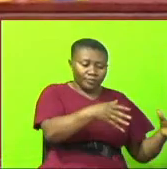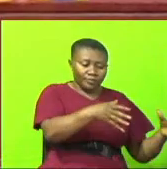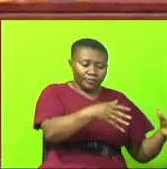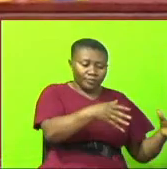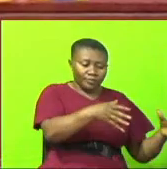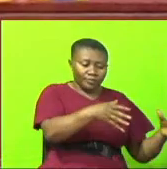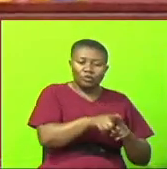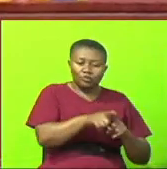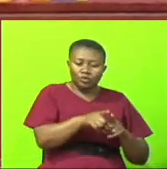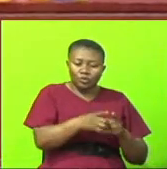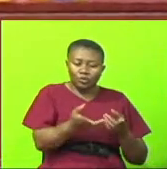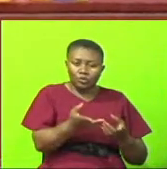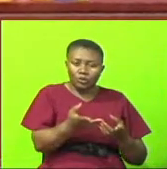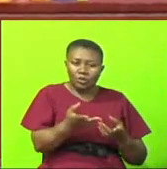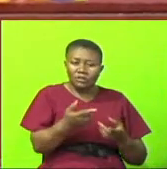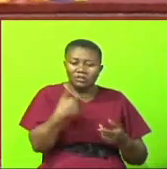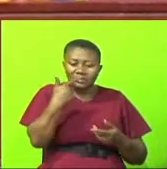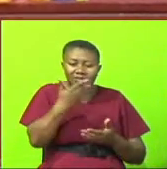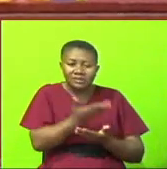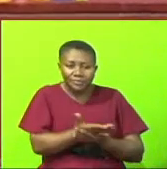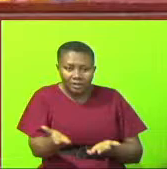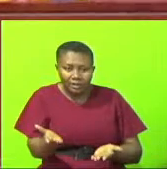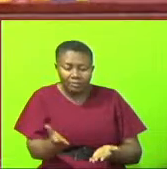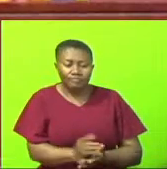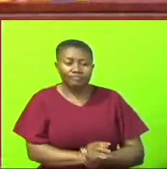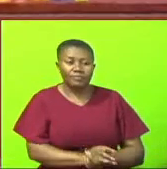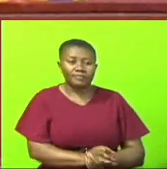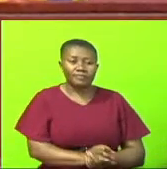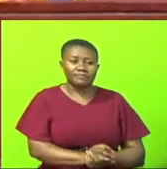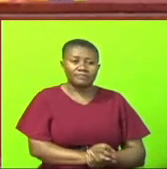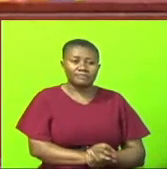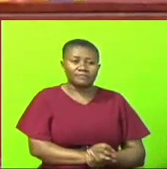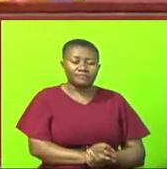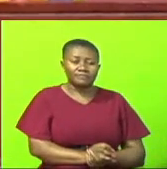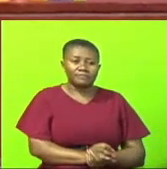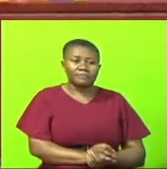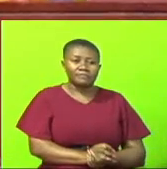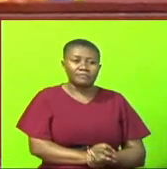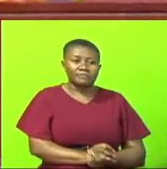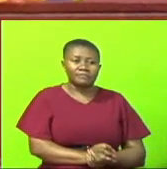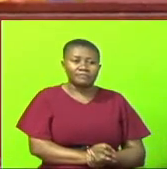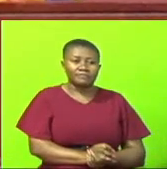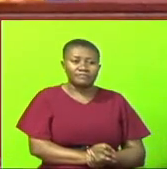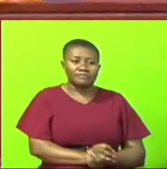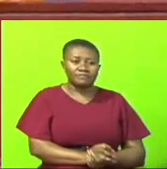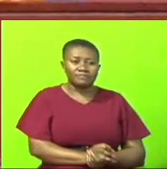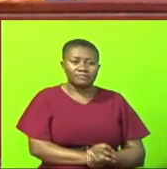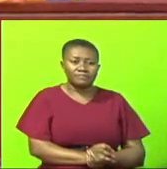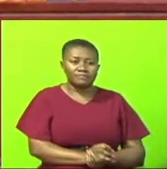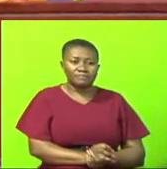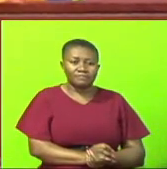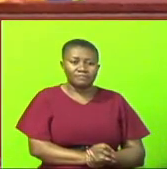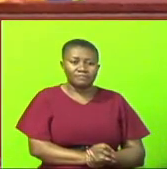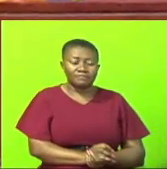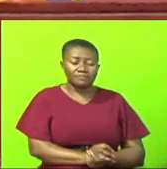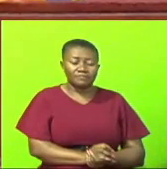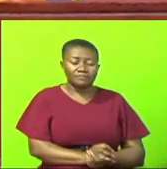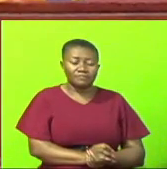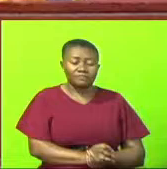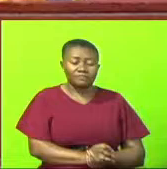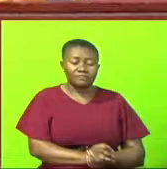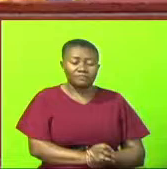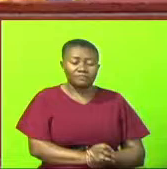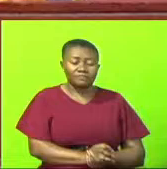As to what constitutes comment is a different issue. But that's what our rules say, a member is to